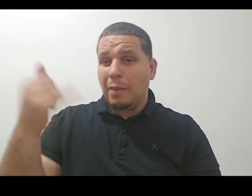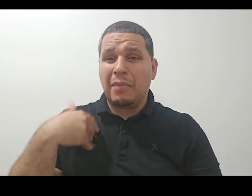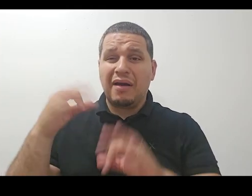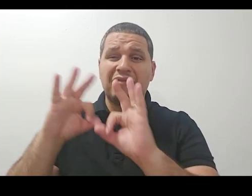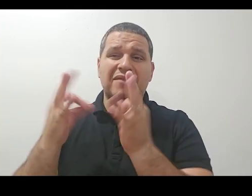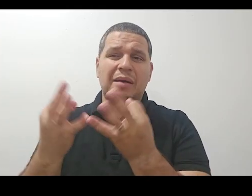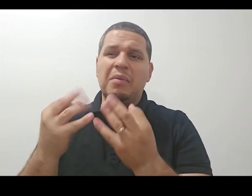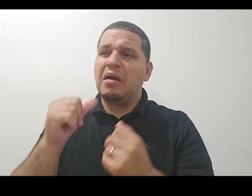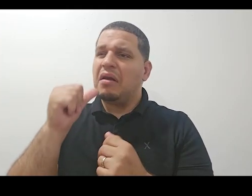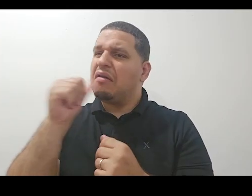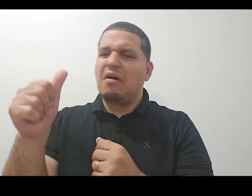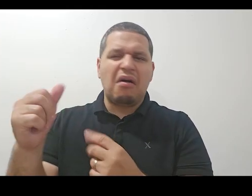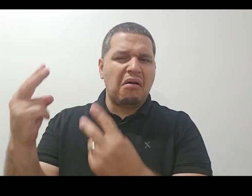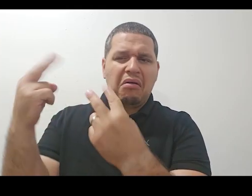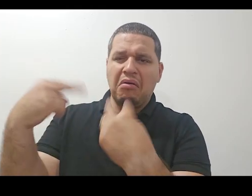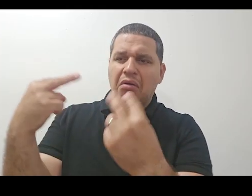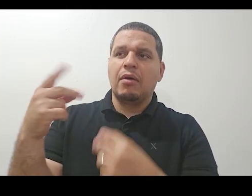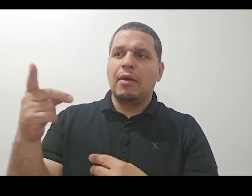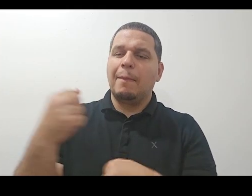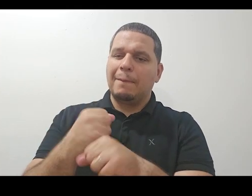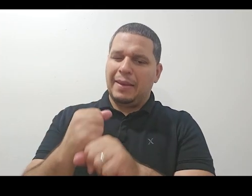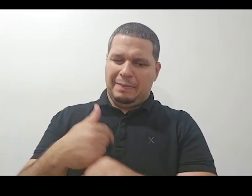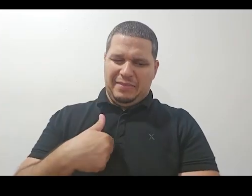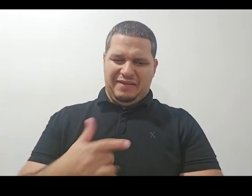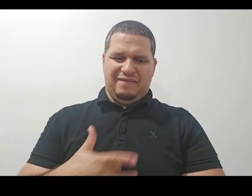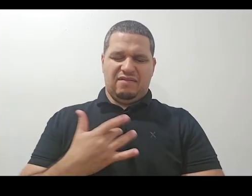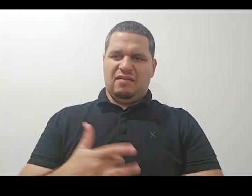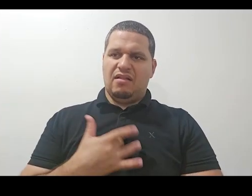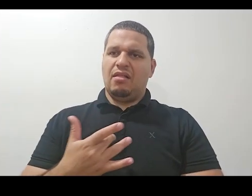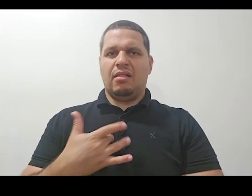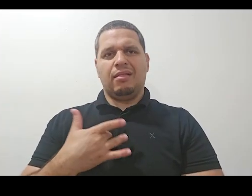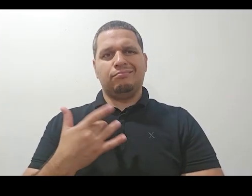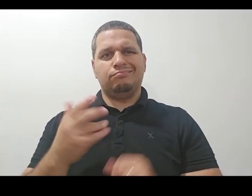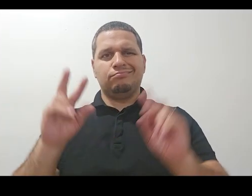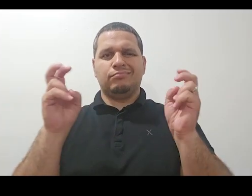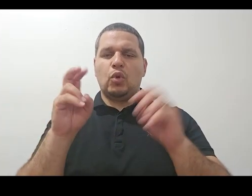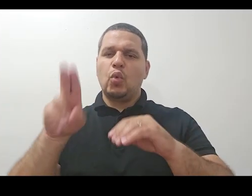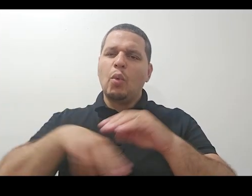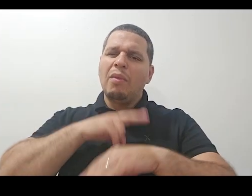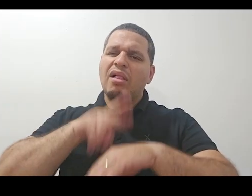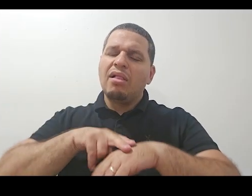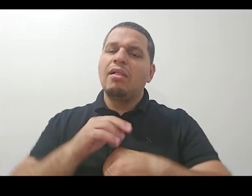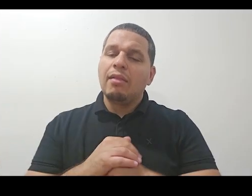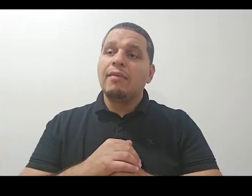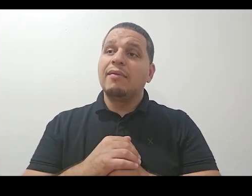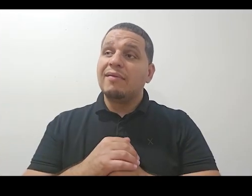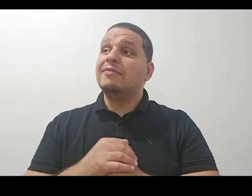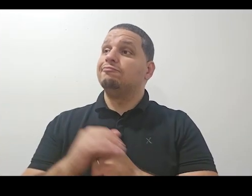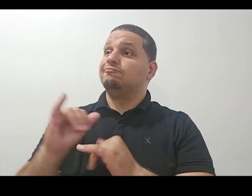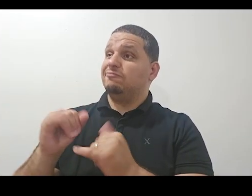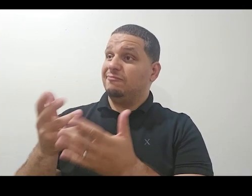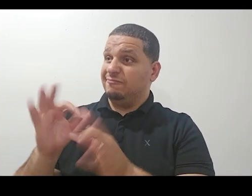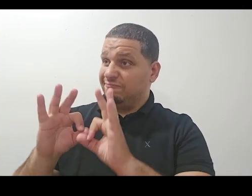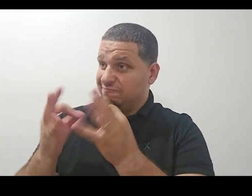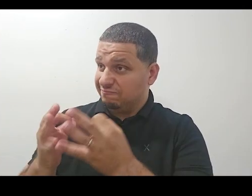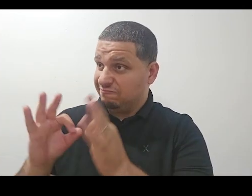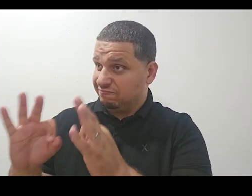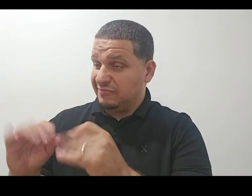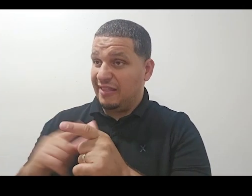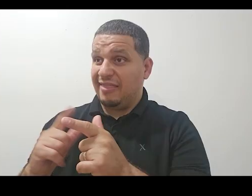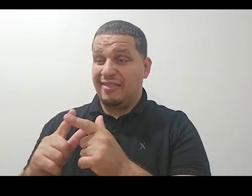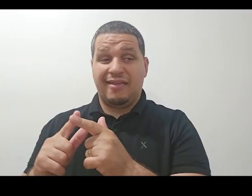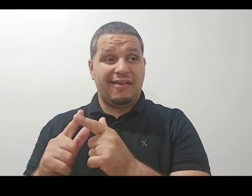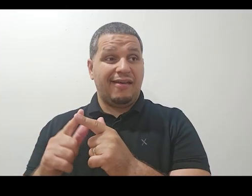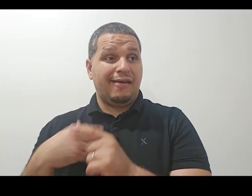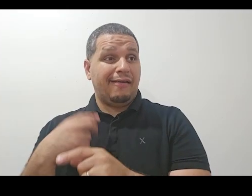Everything, they make me feel, like normal. And then coming back to my community too, then I can talk